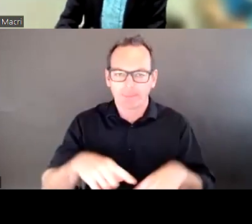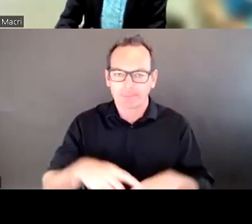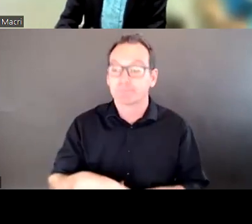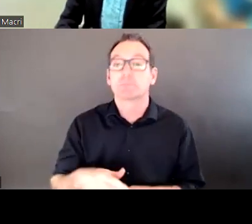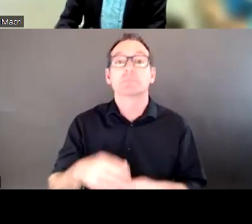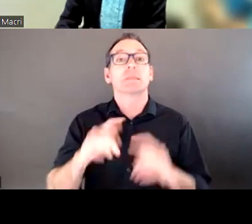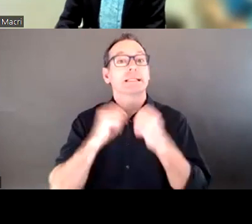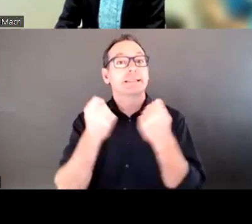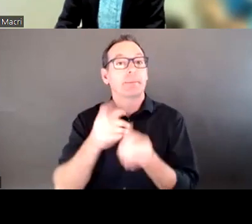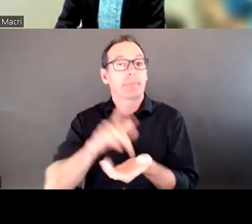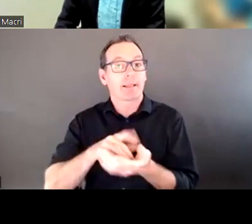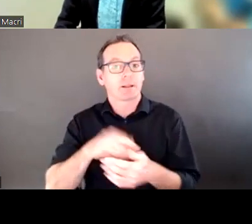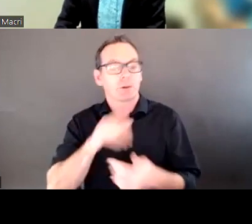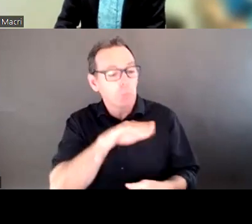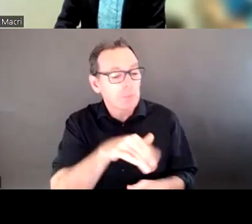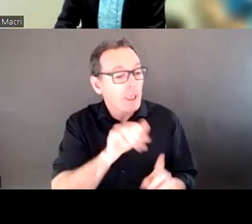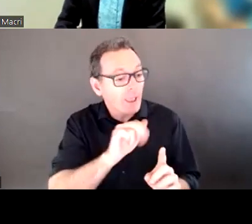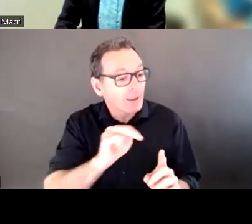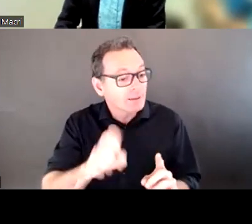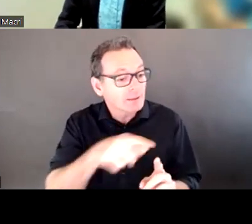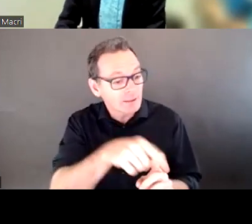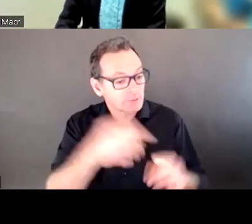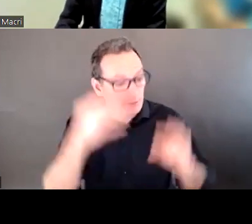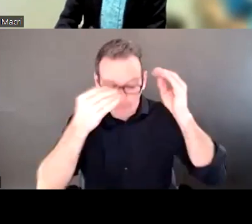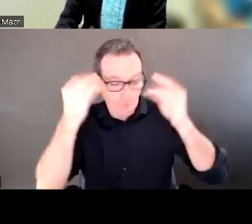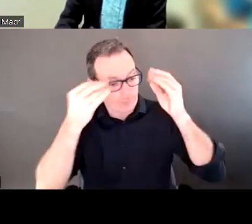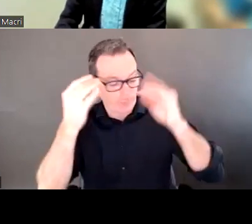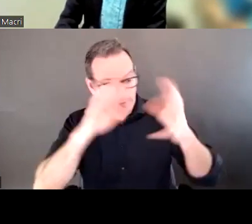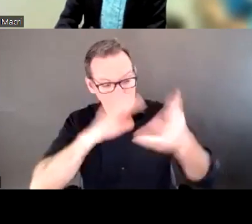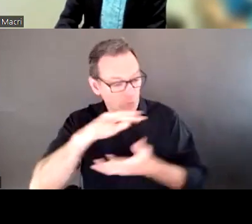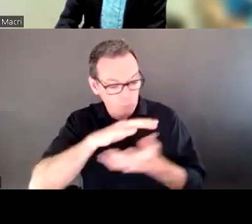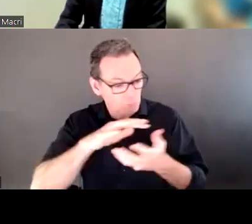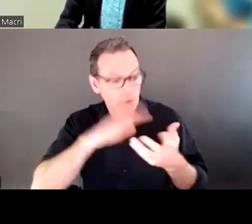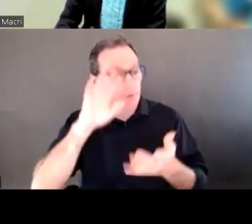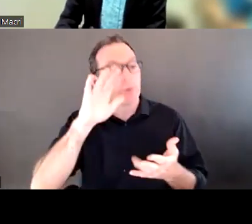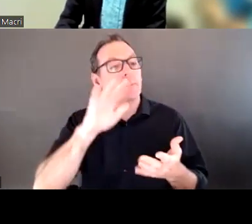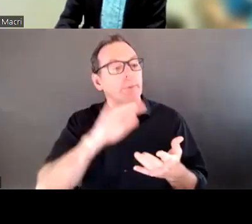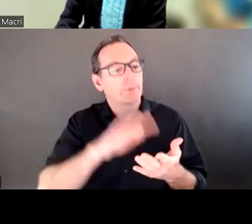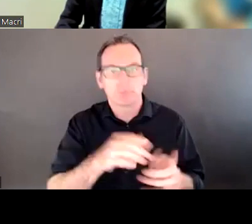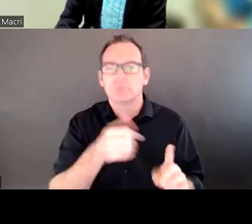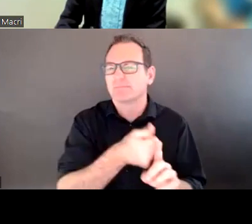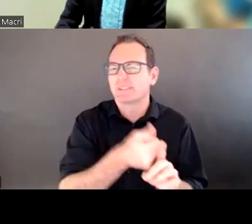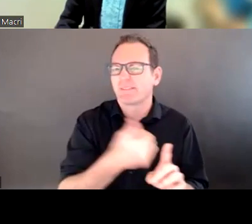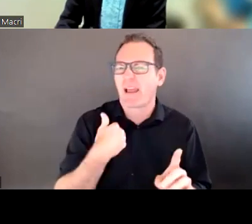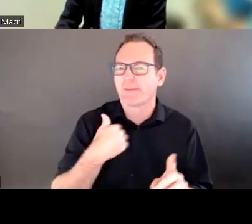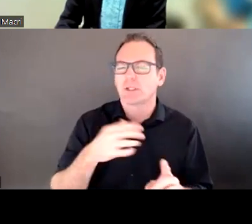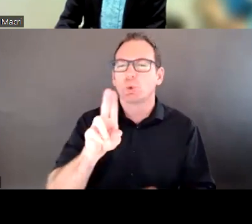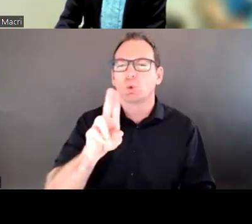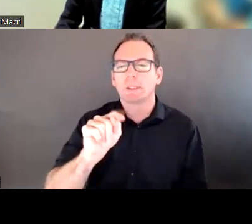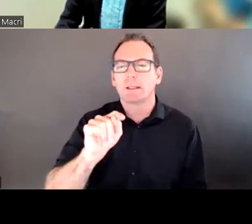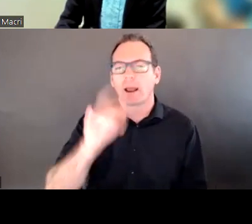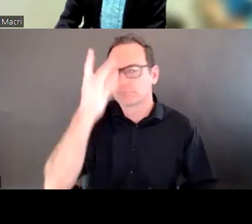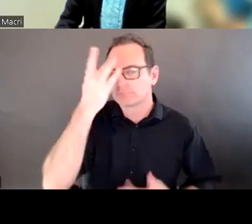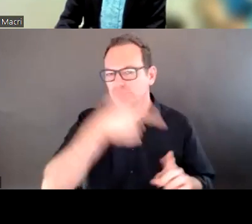her delirium subsided, Anne, when she was more lucid, she actually denied all instances